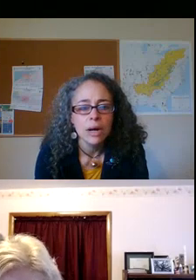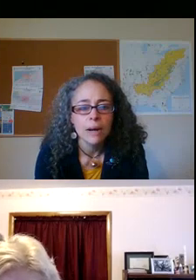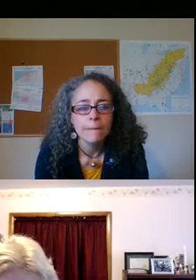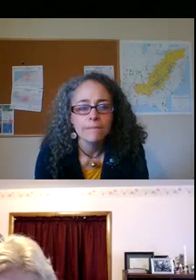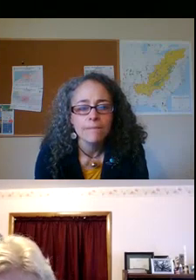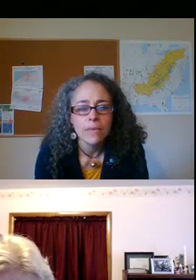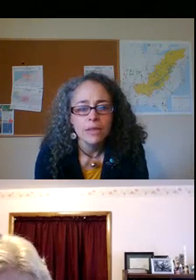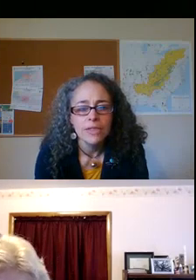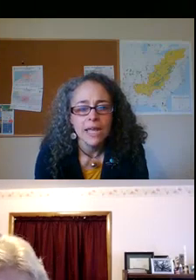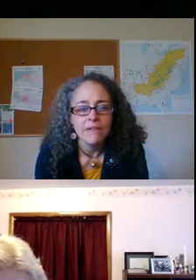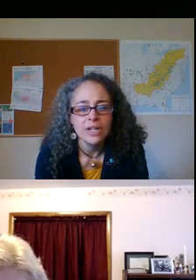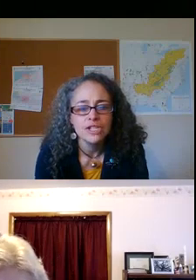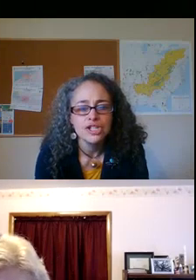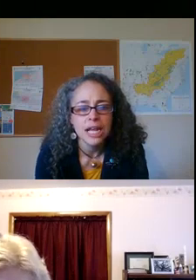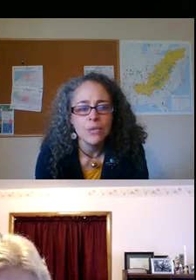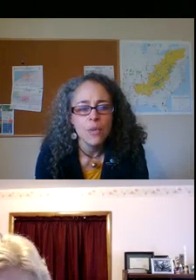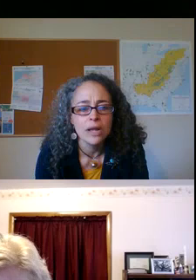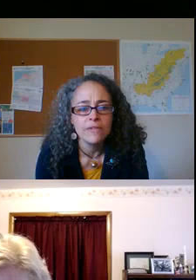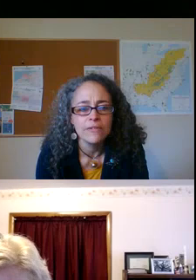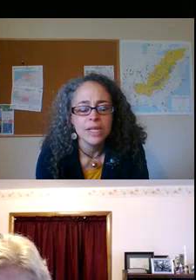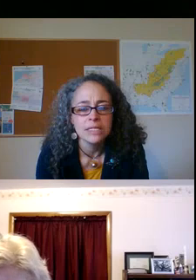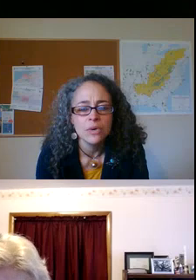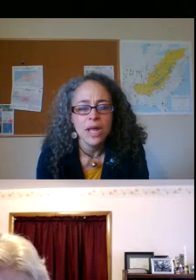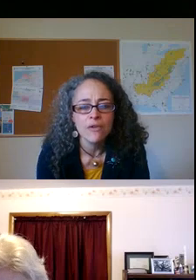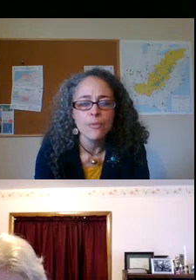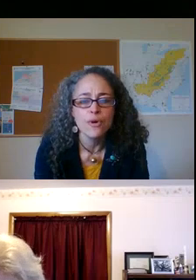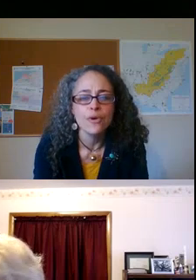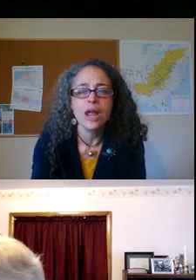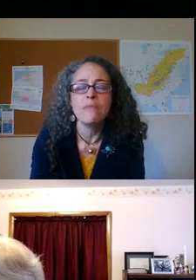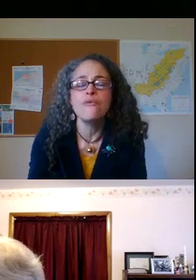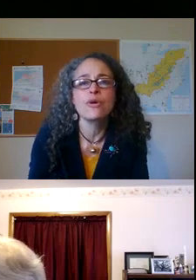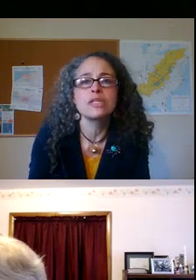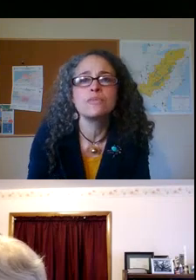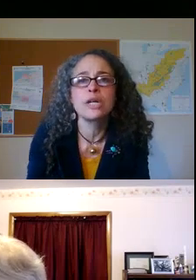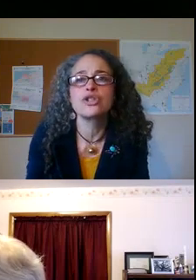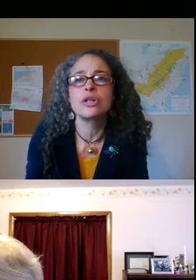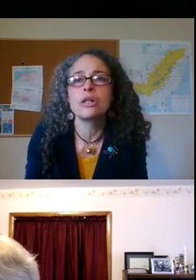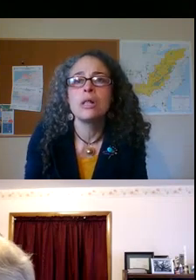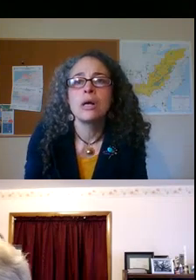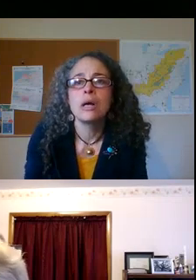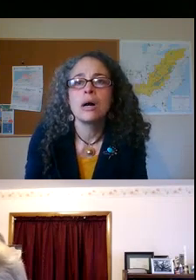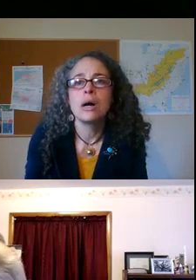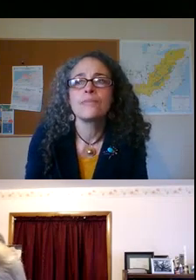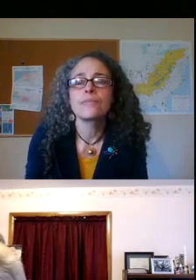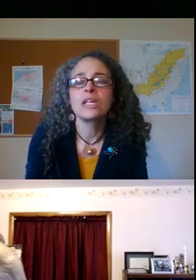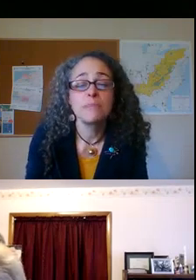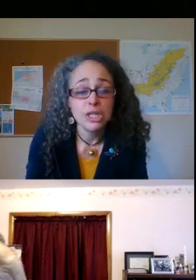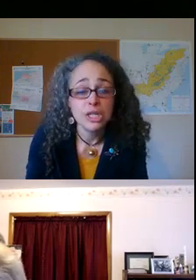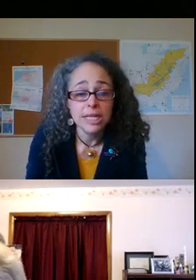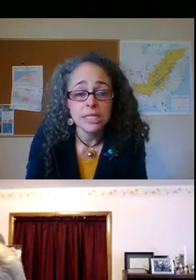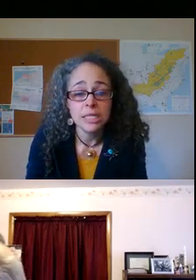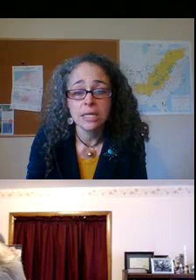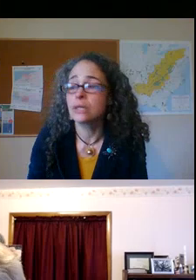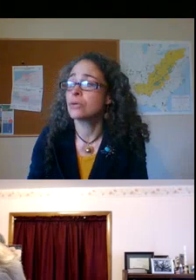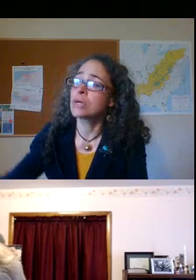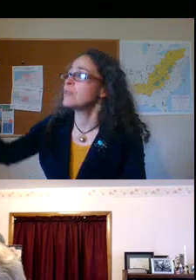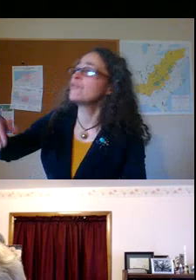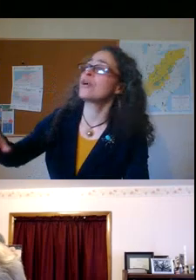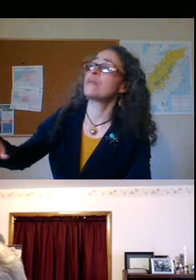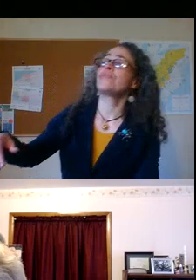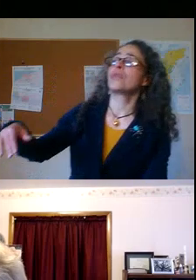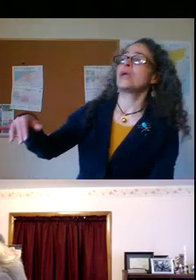So they have a J1 visa waiver program for special specialists